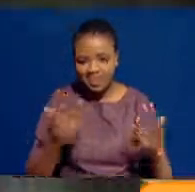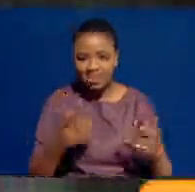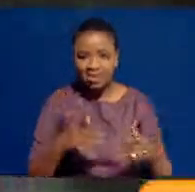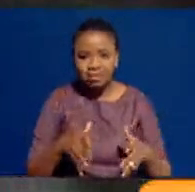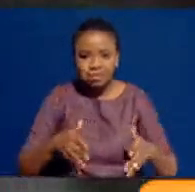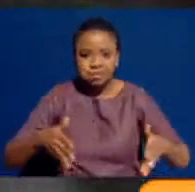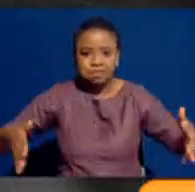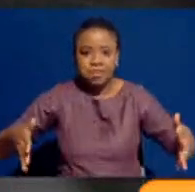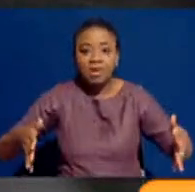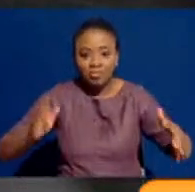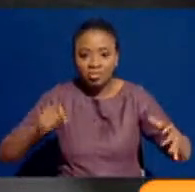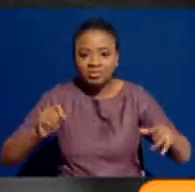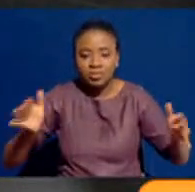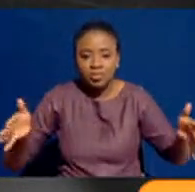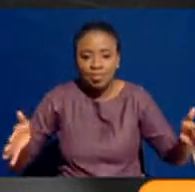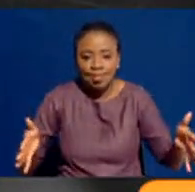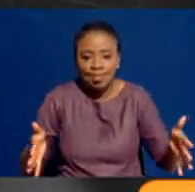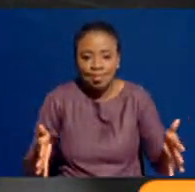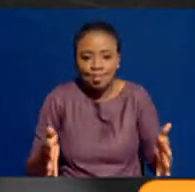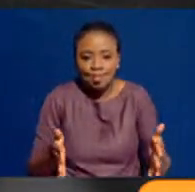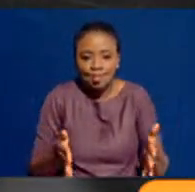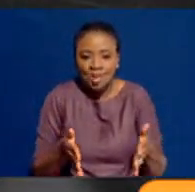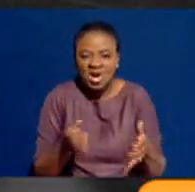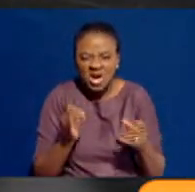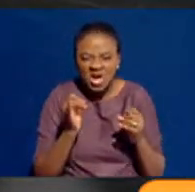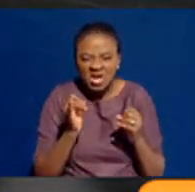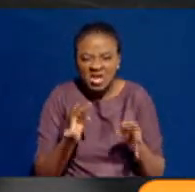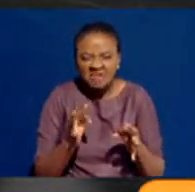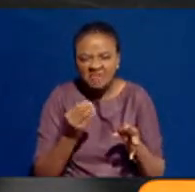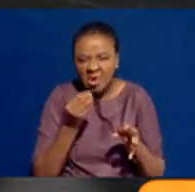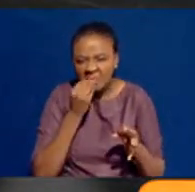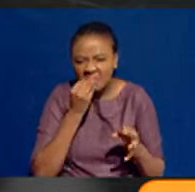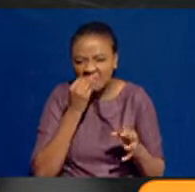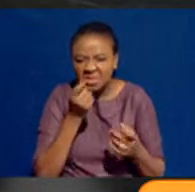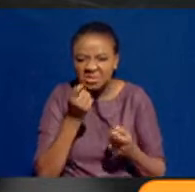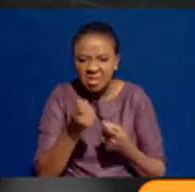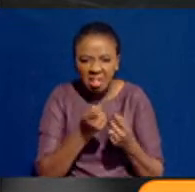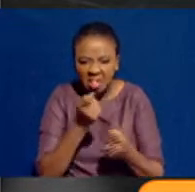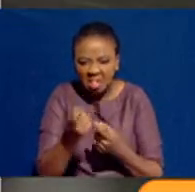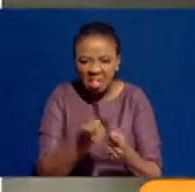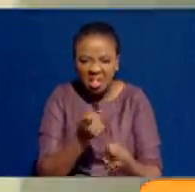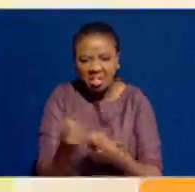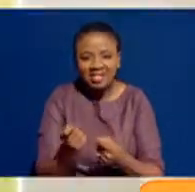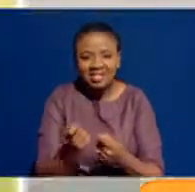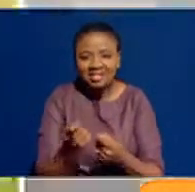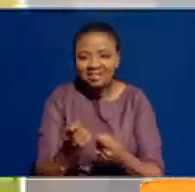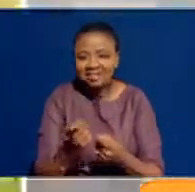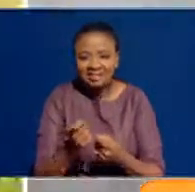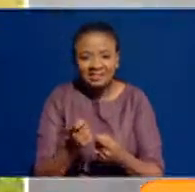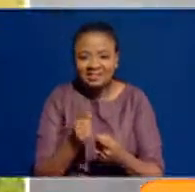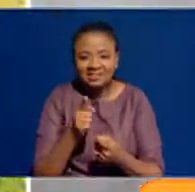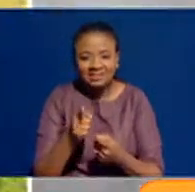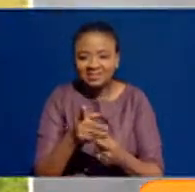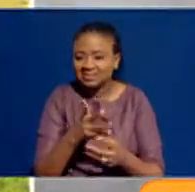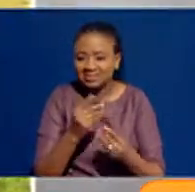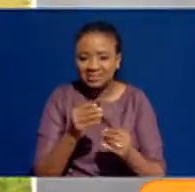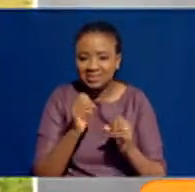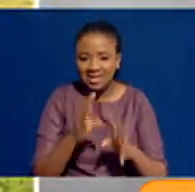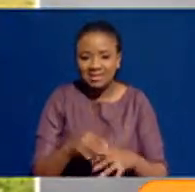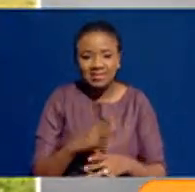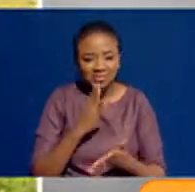and exercising more, weight loss, especially in the obese population, was more complicated than